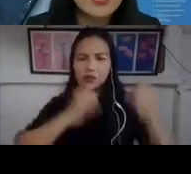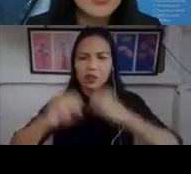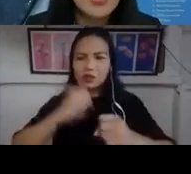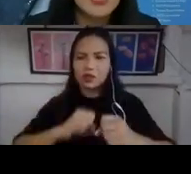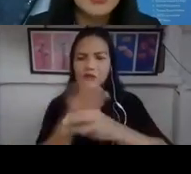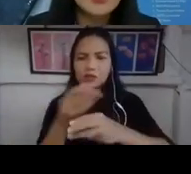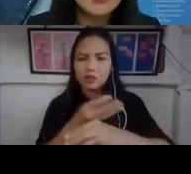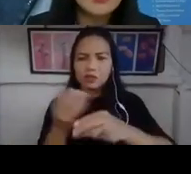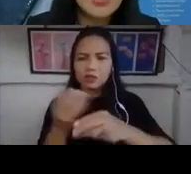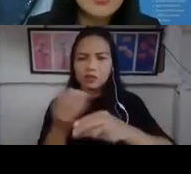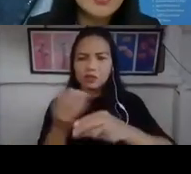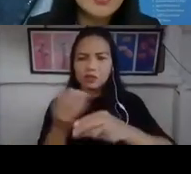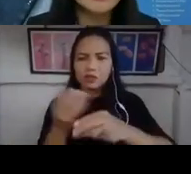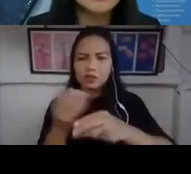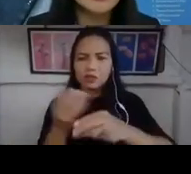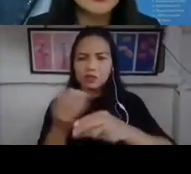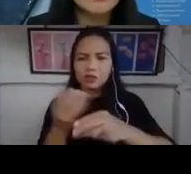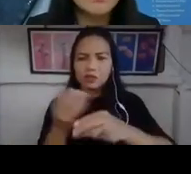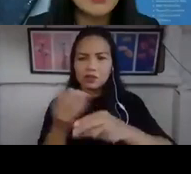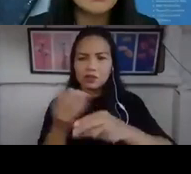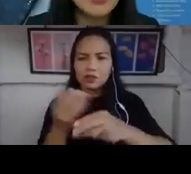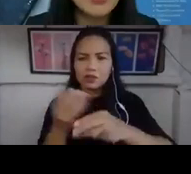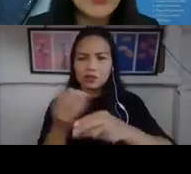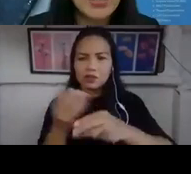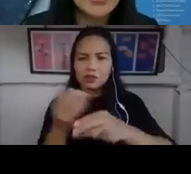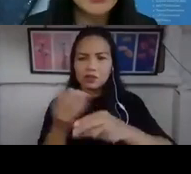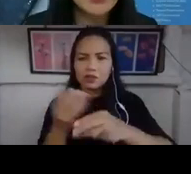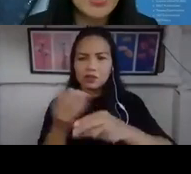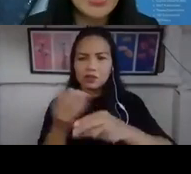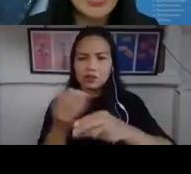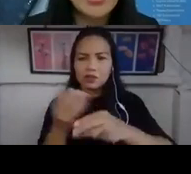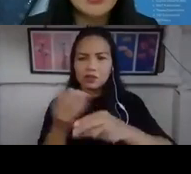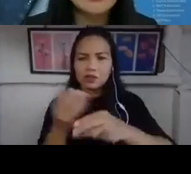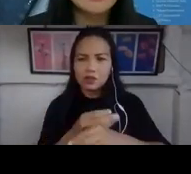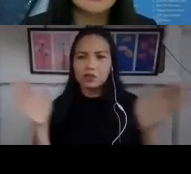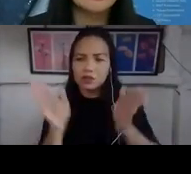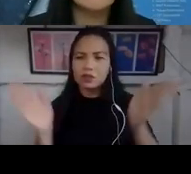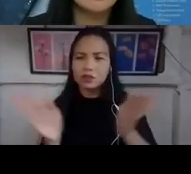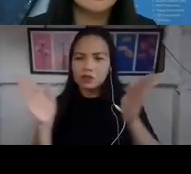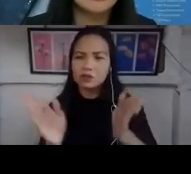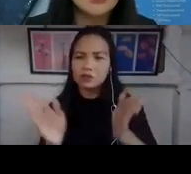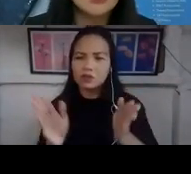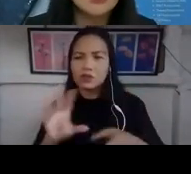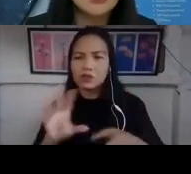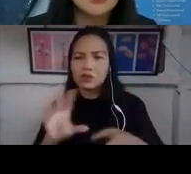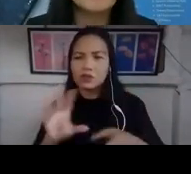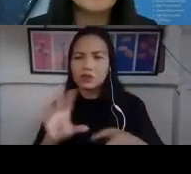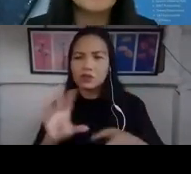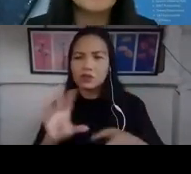one. Ilalabas po dito yung mga courseware na ginawa ng ating Science Education Institute